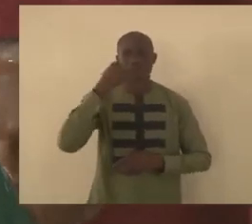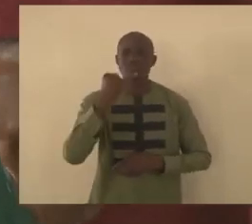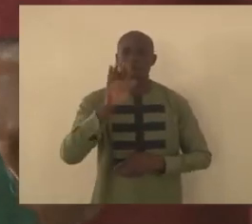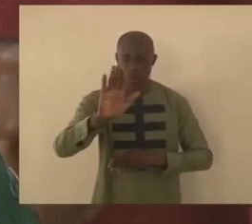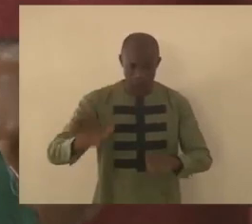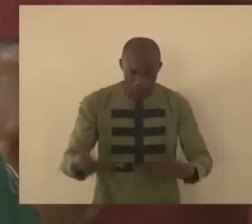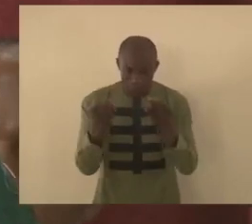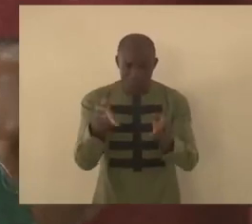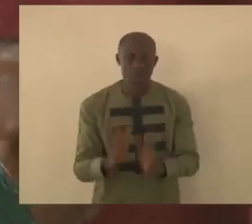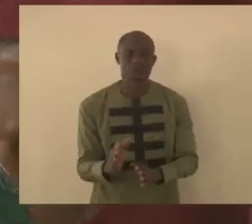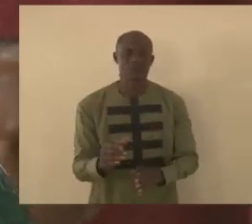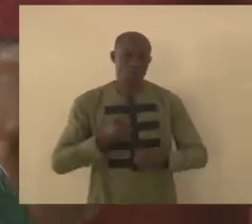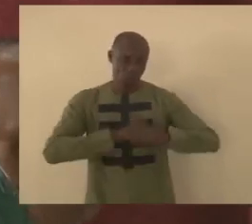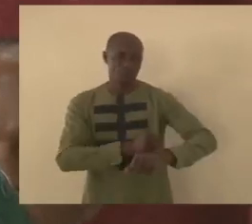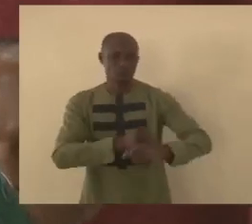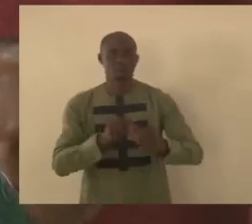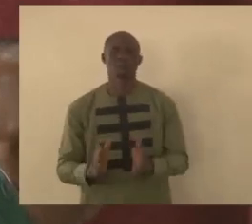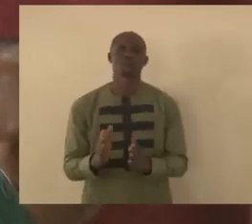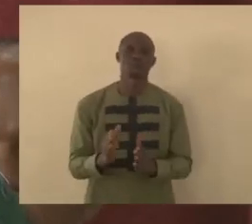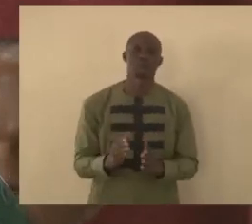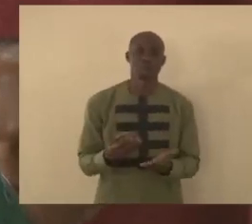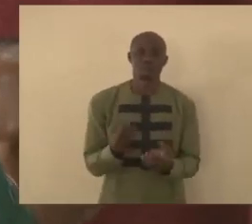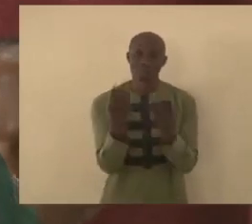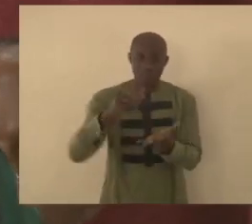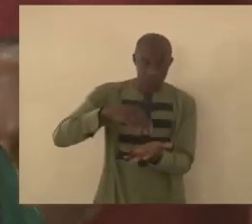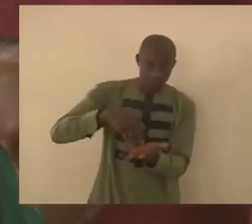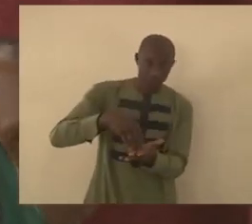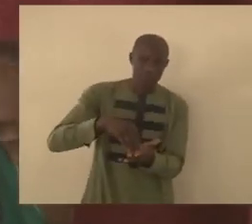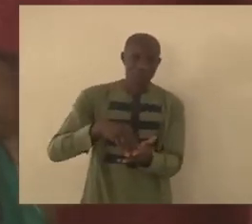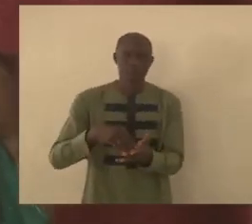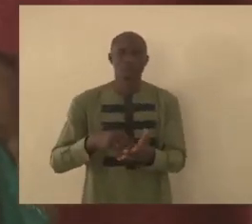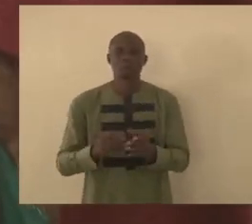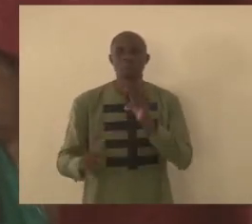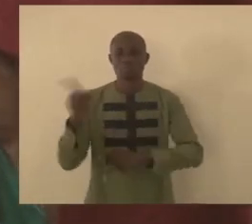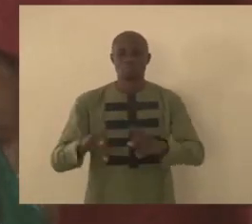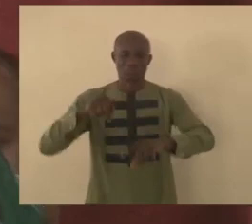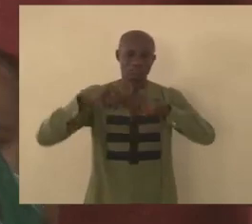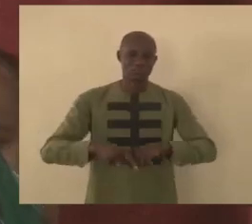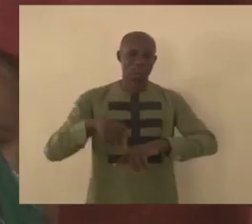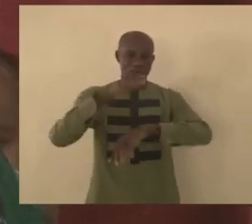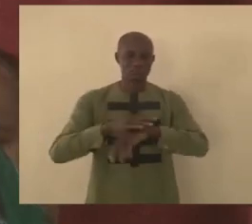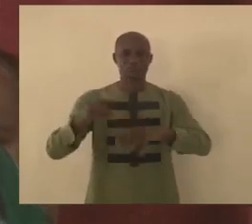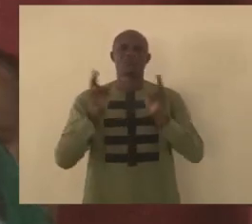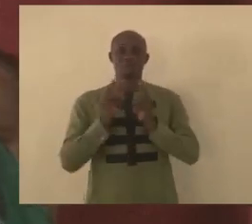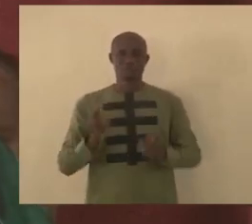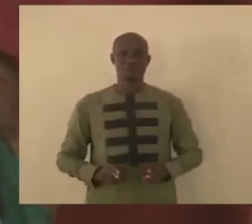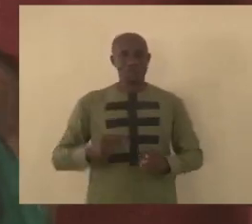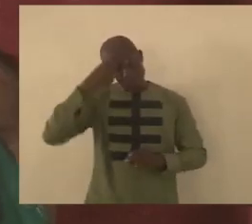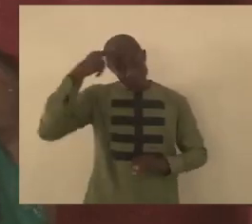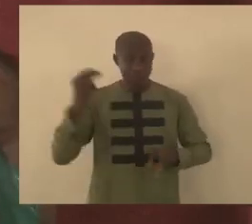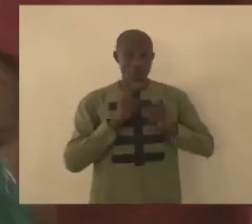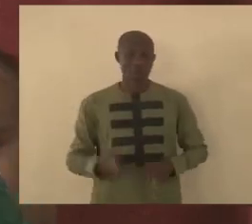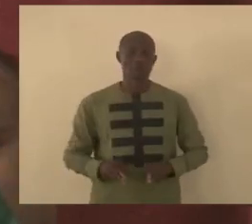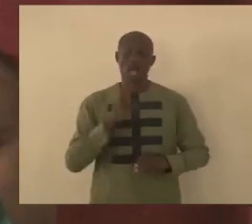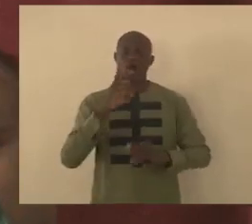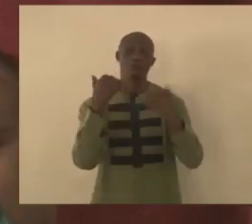provider. He's your protector. He's your shield. Oftentimes, people depend on human beings to do these things for them.